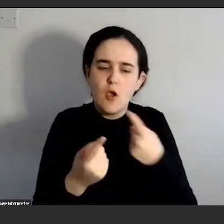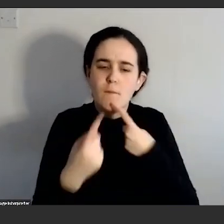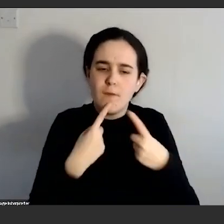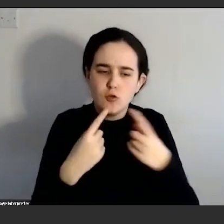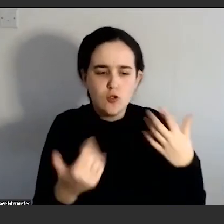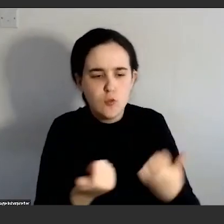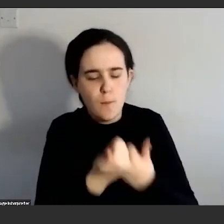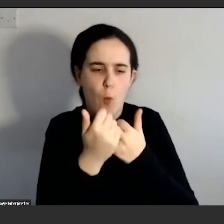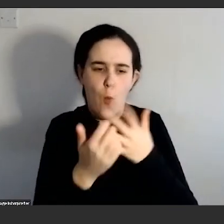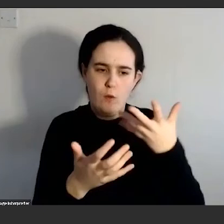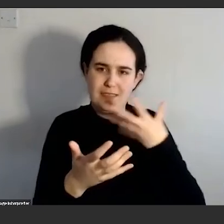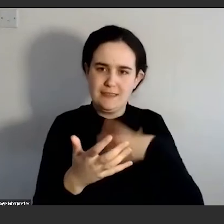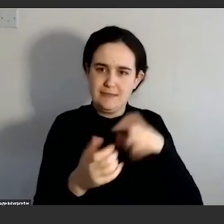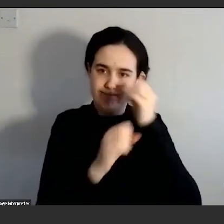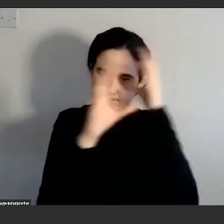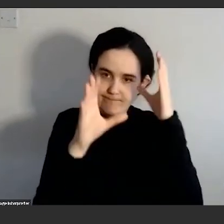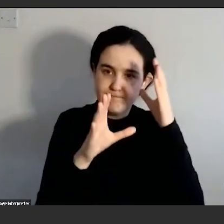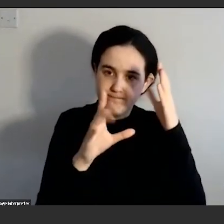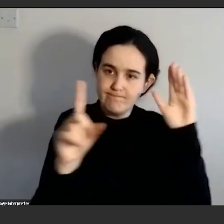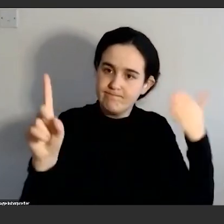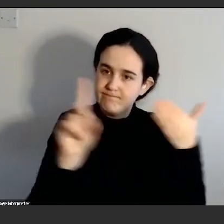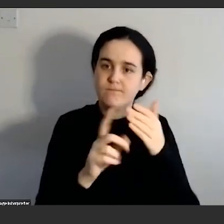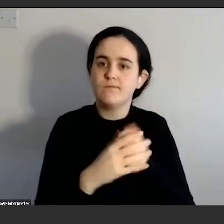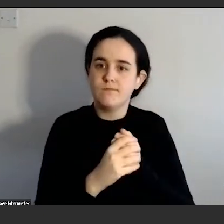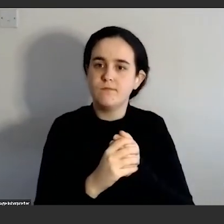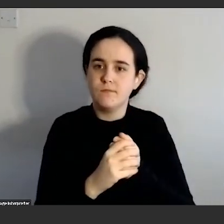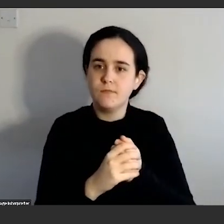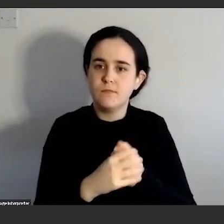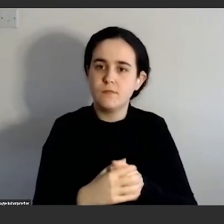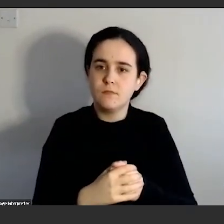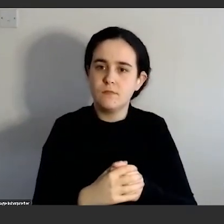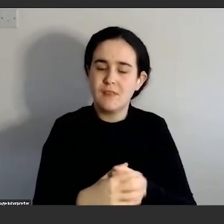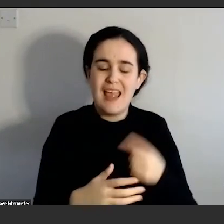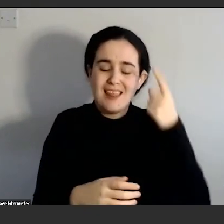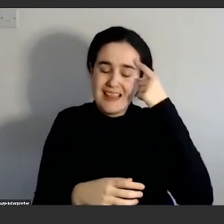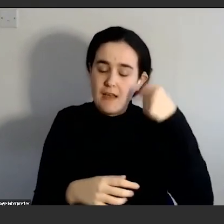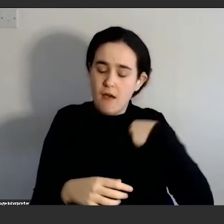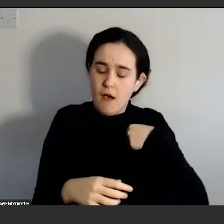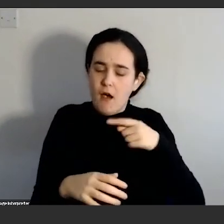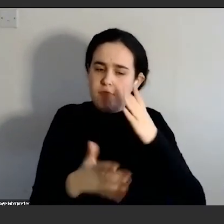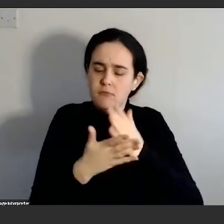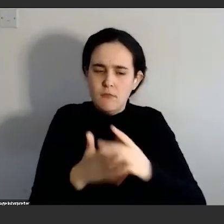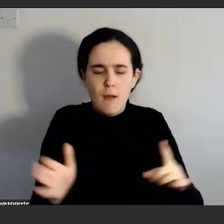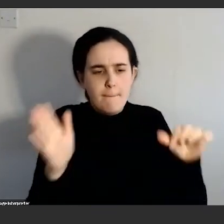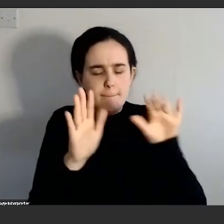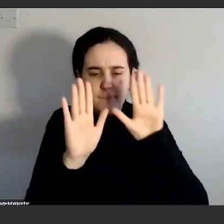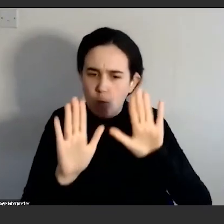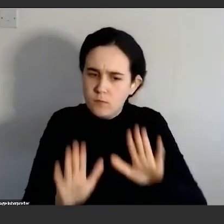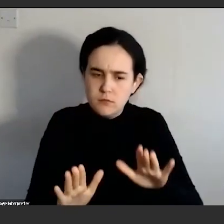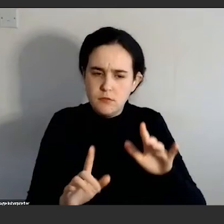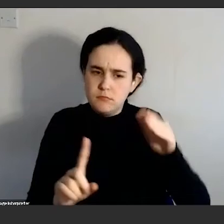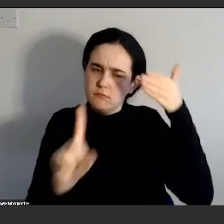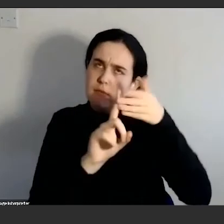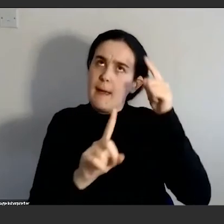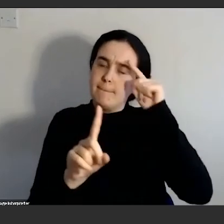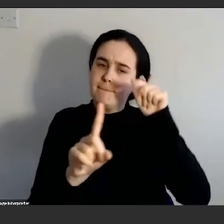very, very important. And Femi, I just want to say this before I end. Universal health coverage is so important because, let